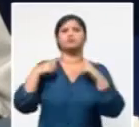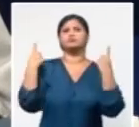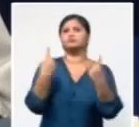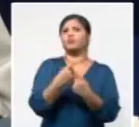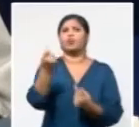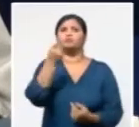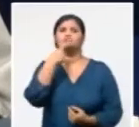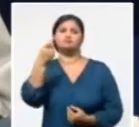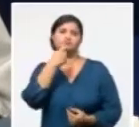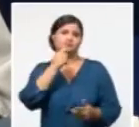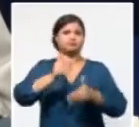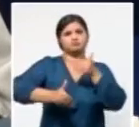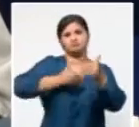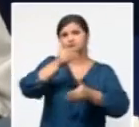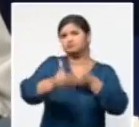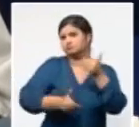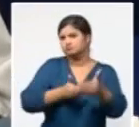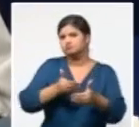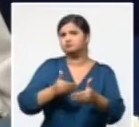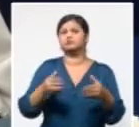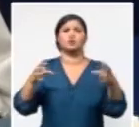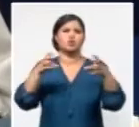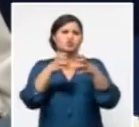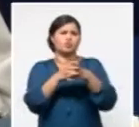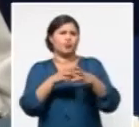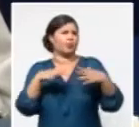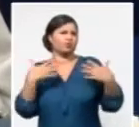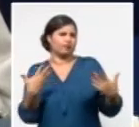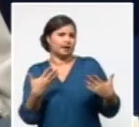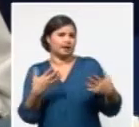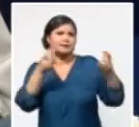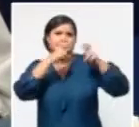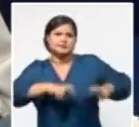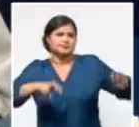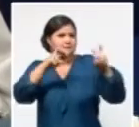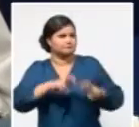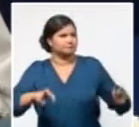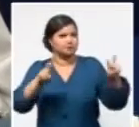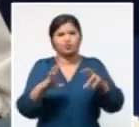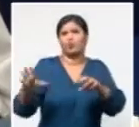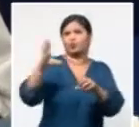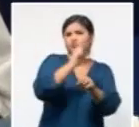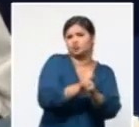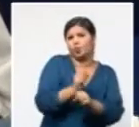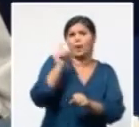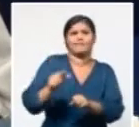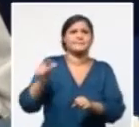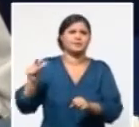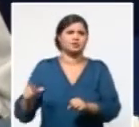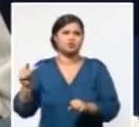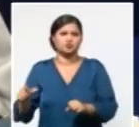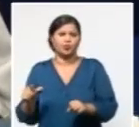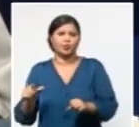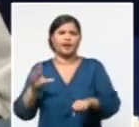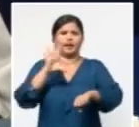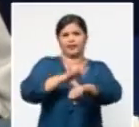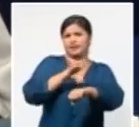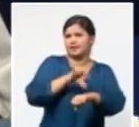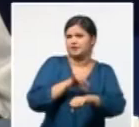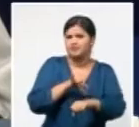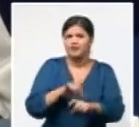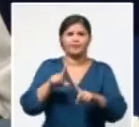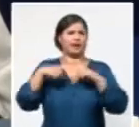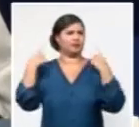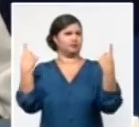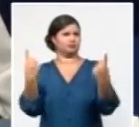the modalities, the preventive modalities used before the people acquire the disease, and above all with the main